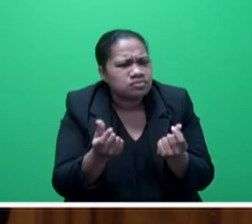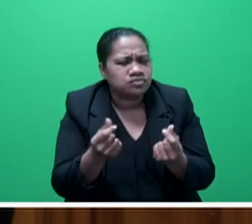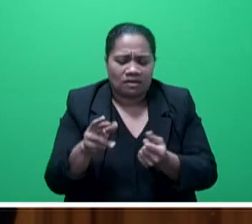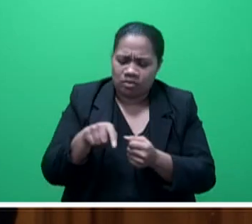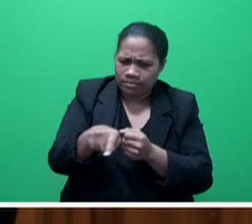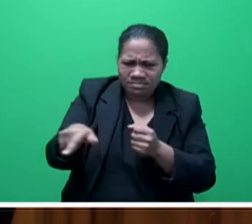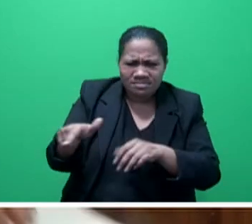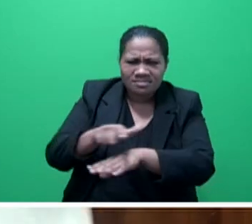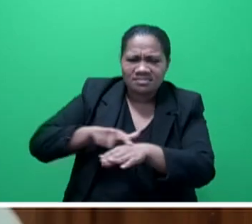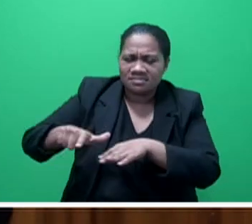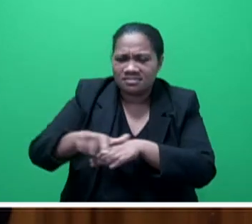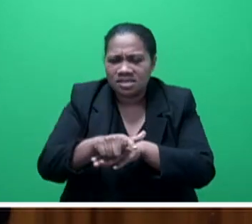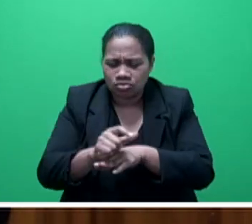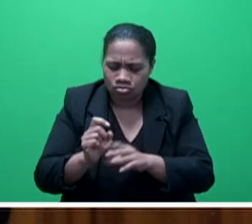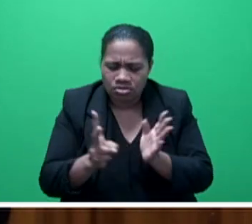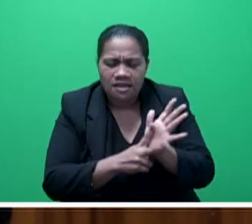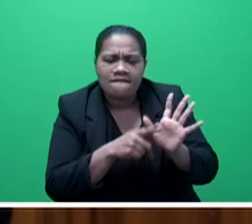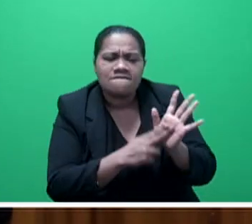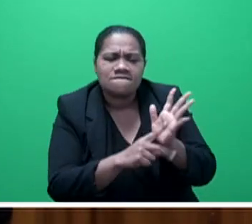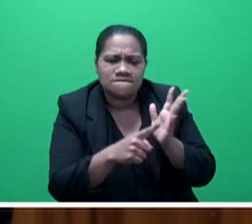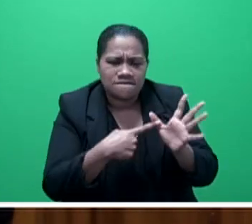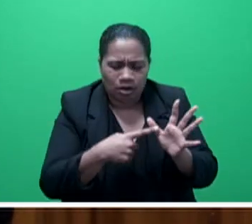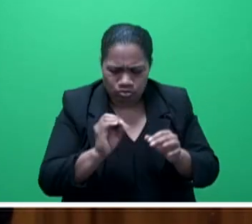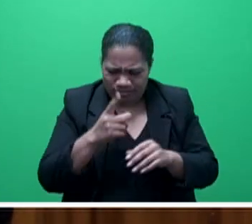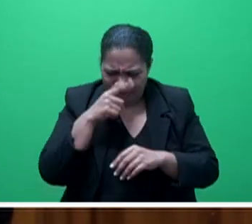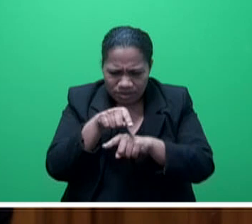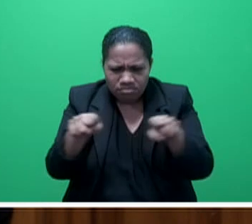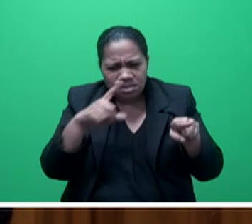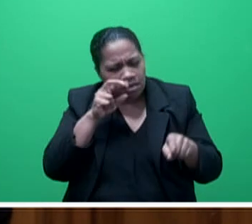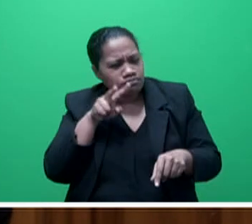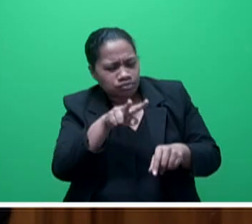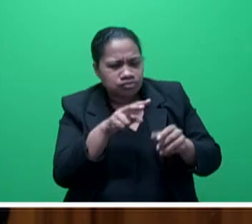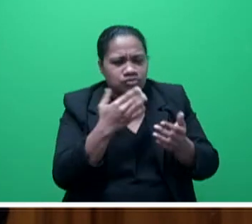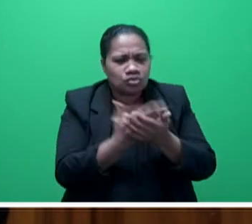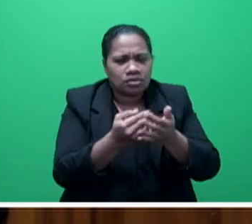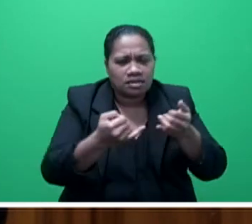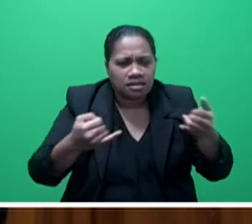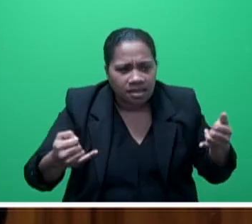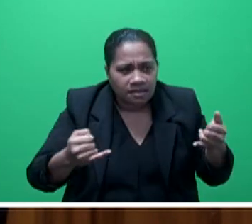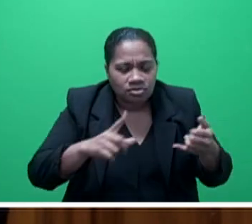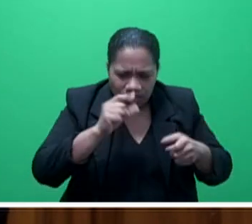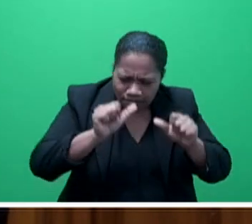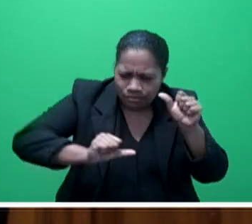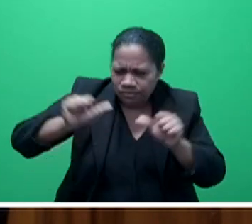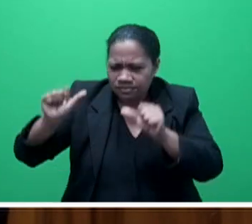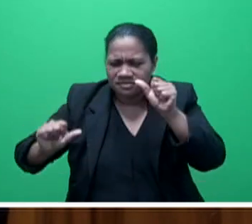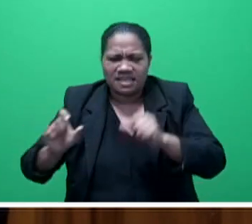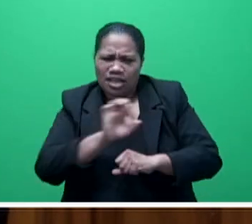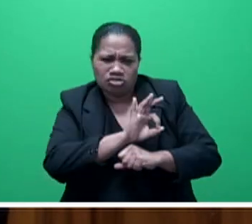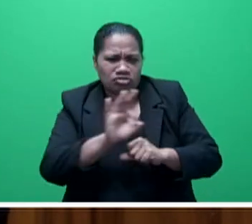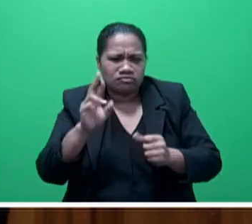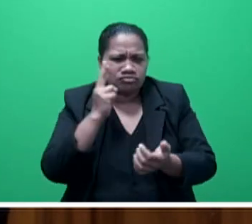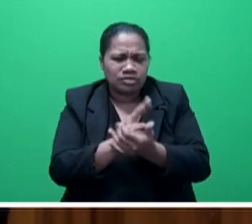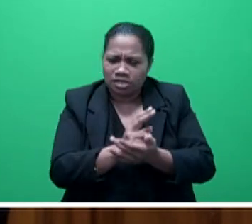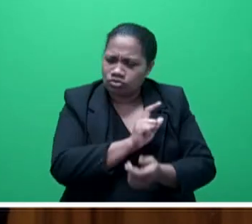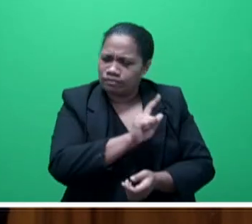Vanua GIS so that people are able to view online and analyze data they need without having to physically visit